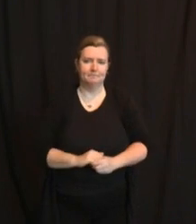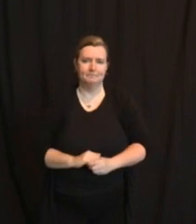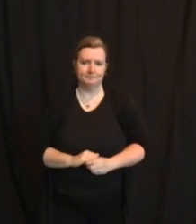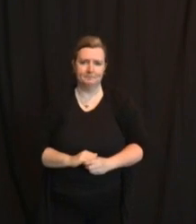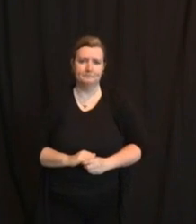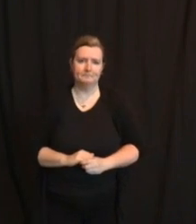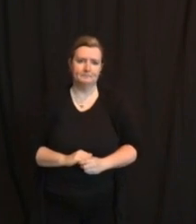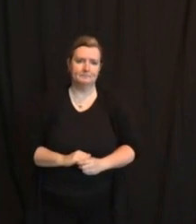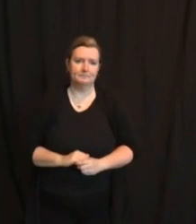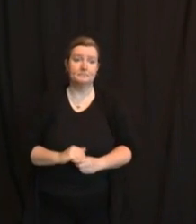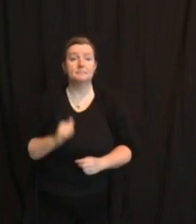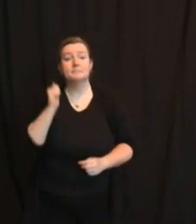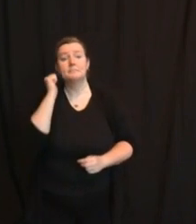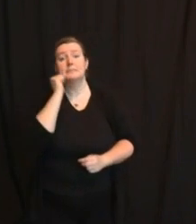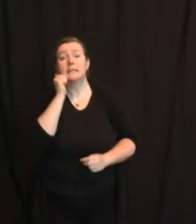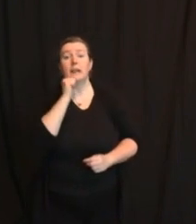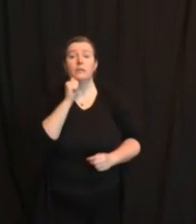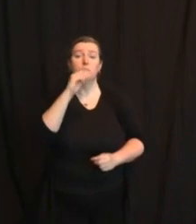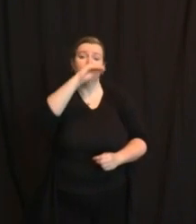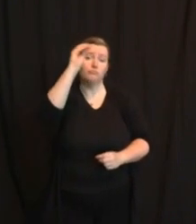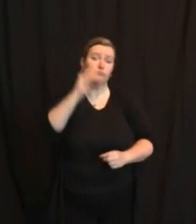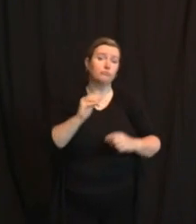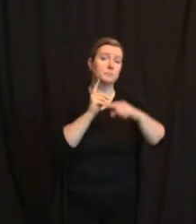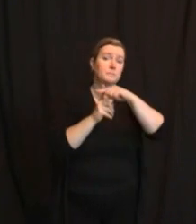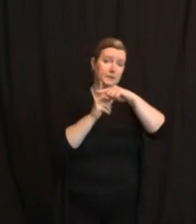The daily percent positivity for